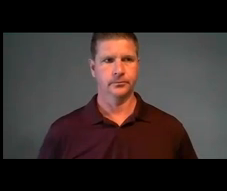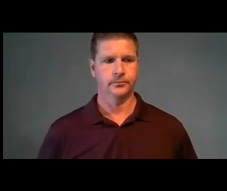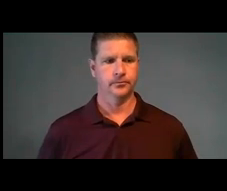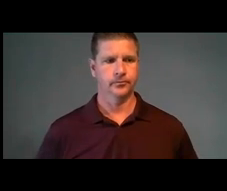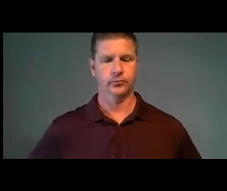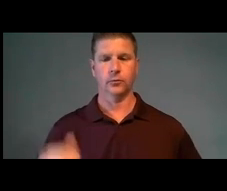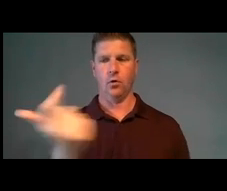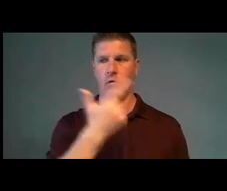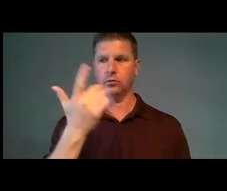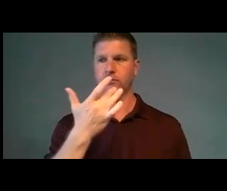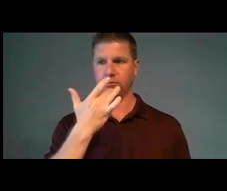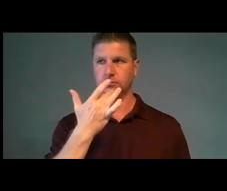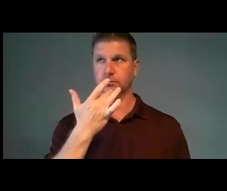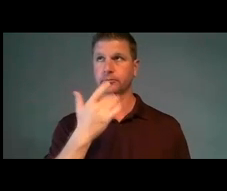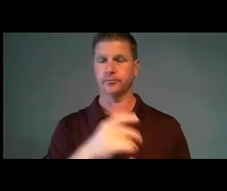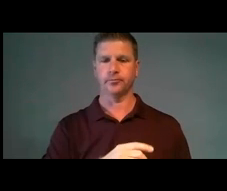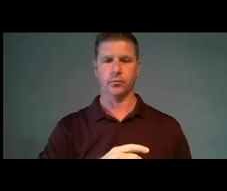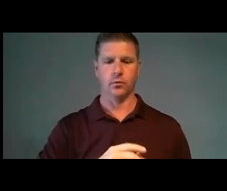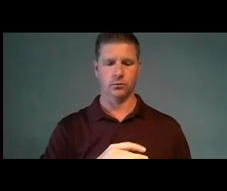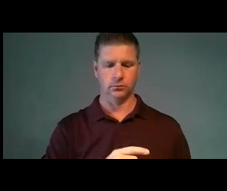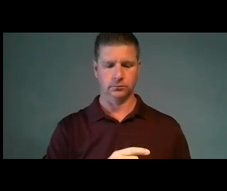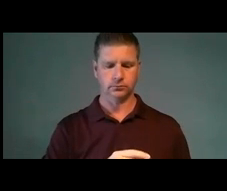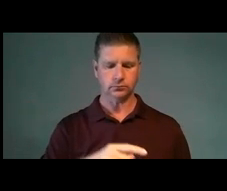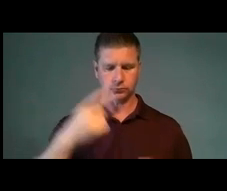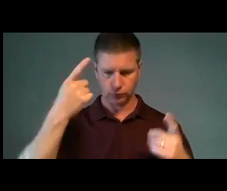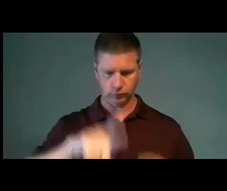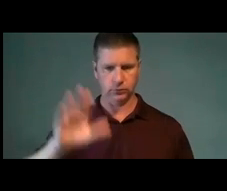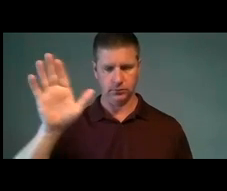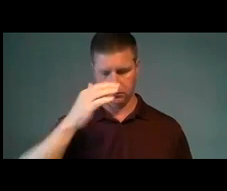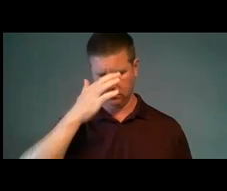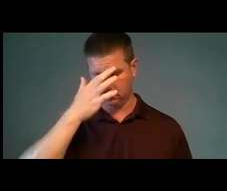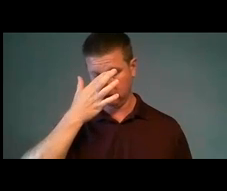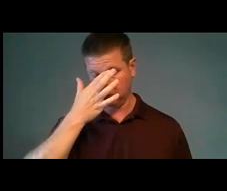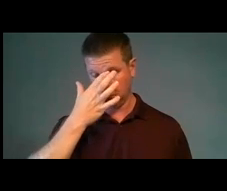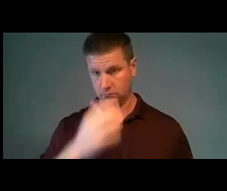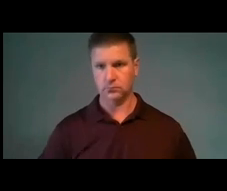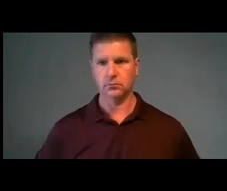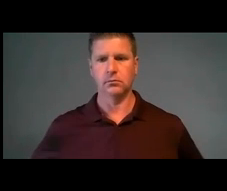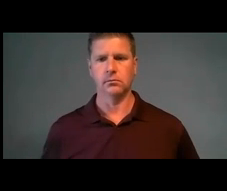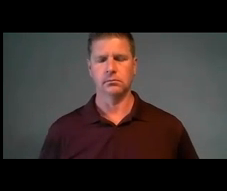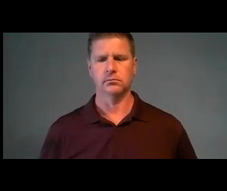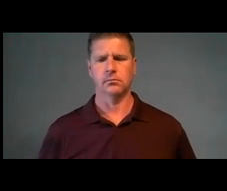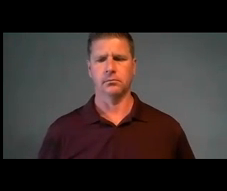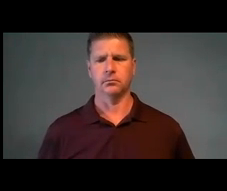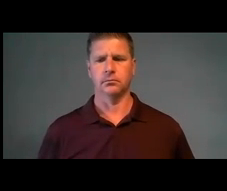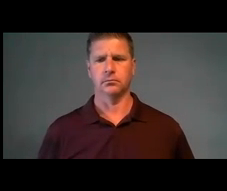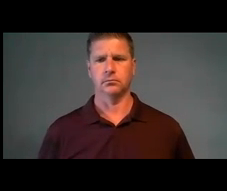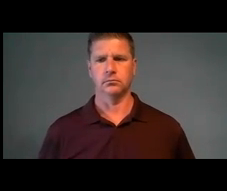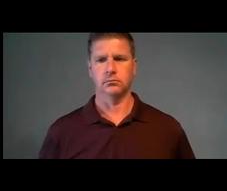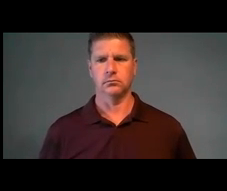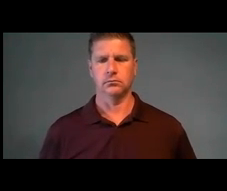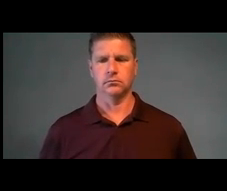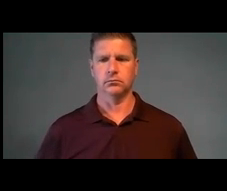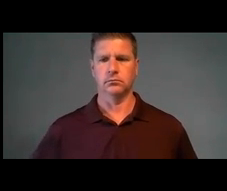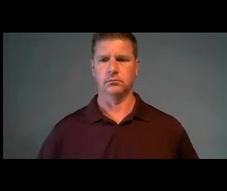All those in favor? Aye. Any opposed? Any abstentions?